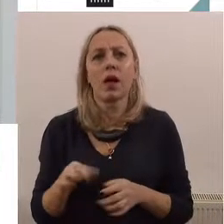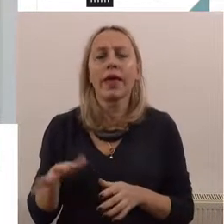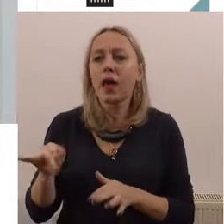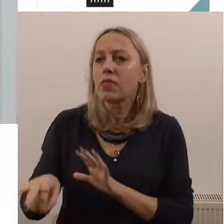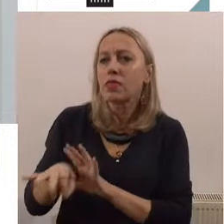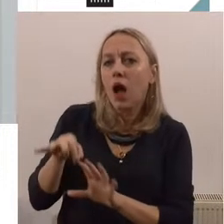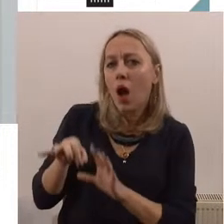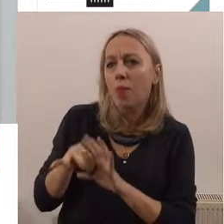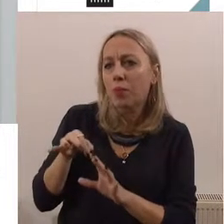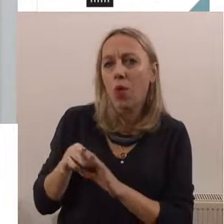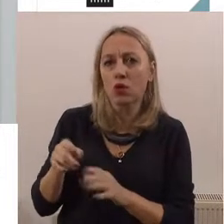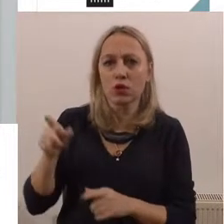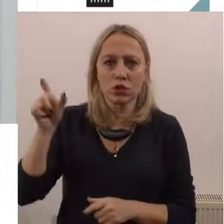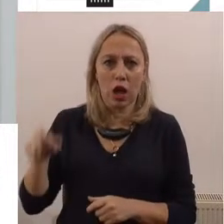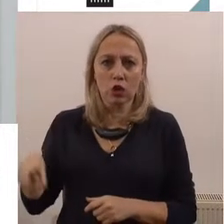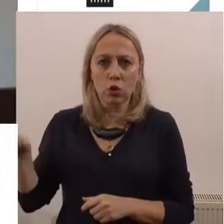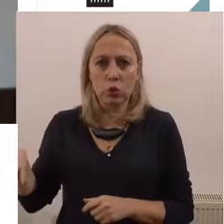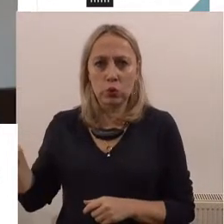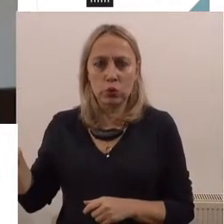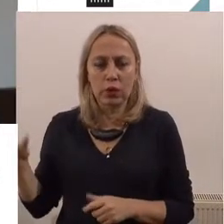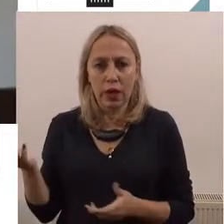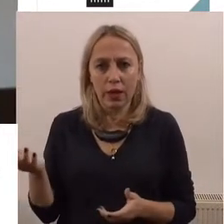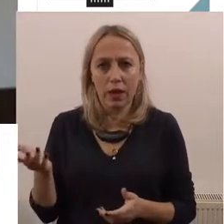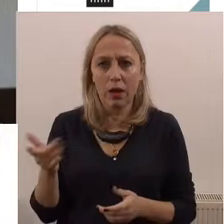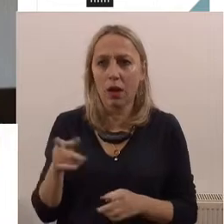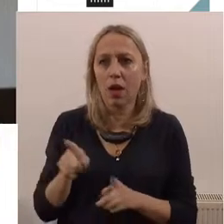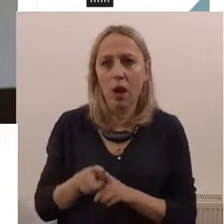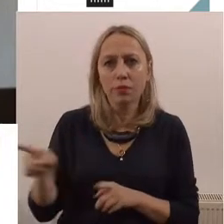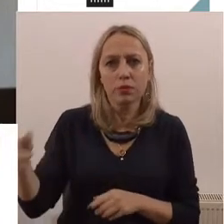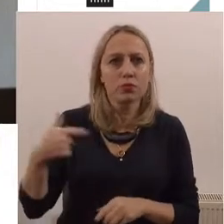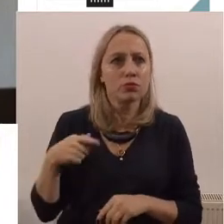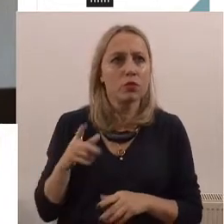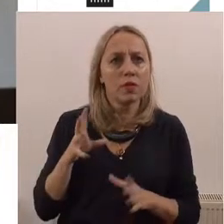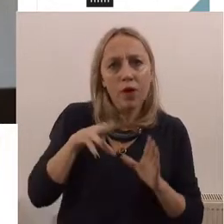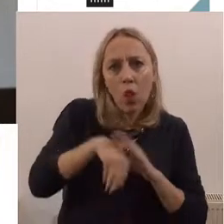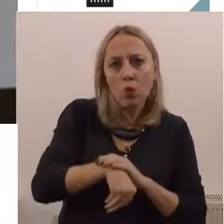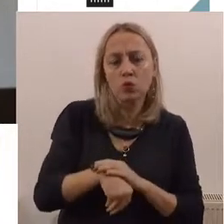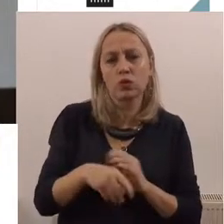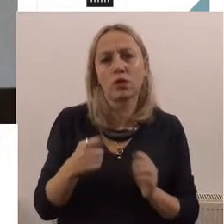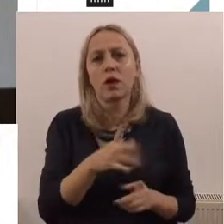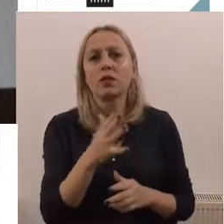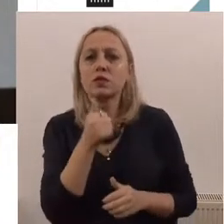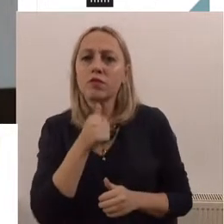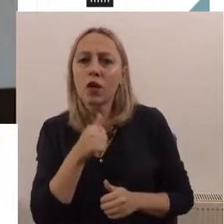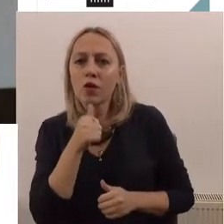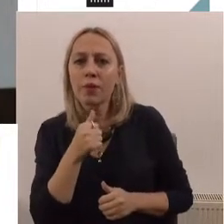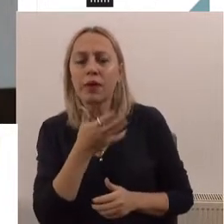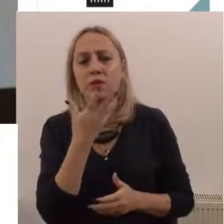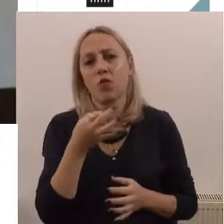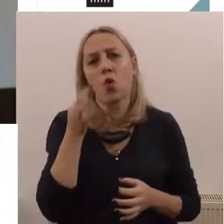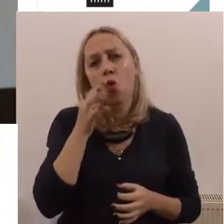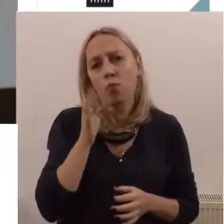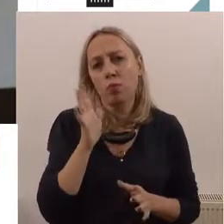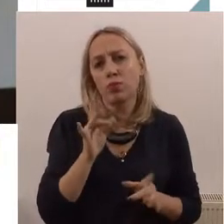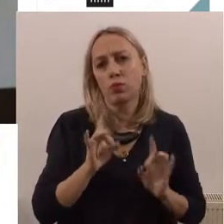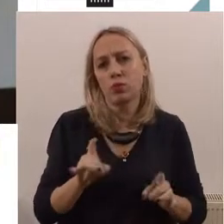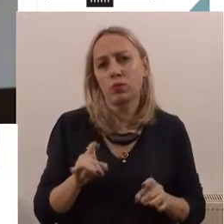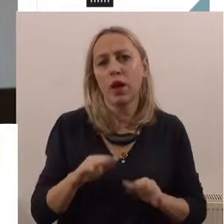of staff. I think that Alena is going to talk about that, about her